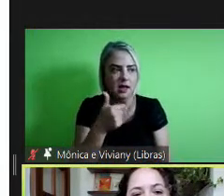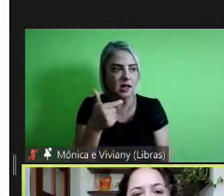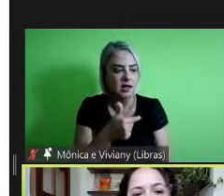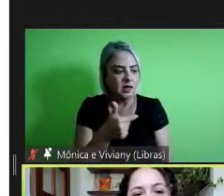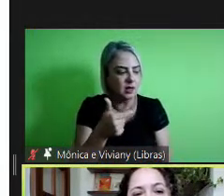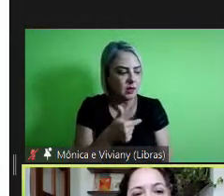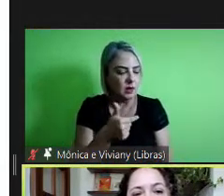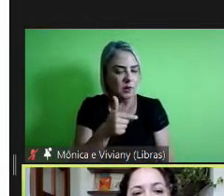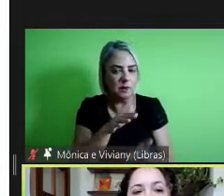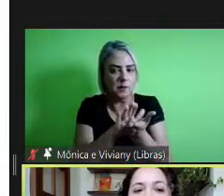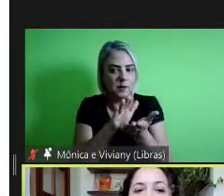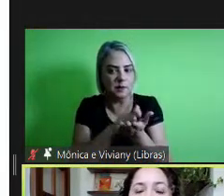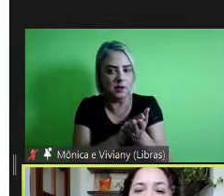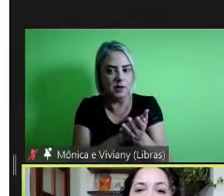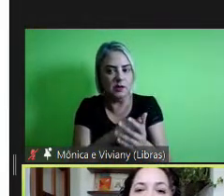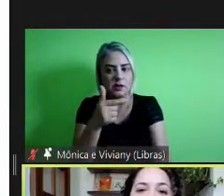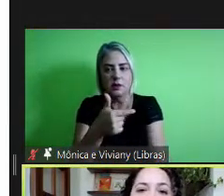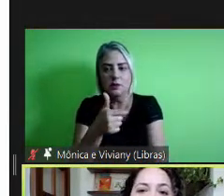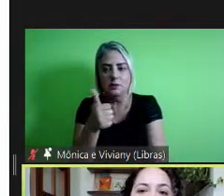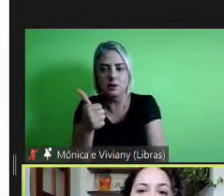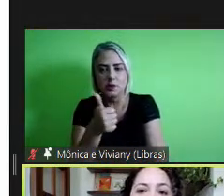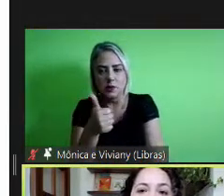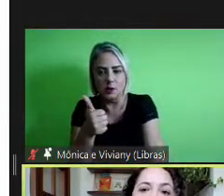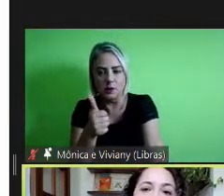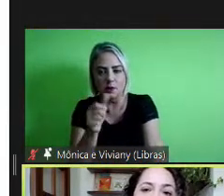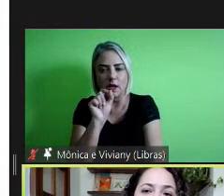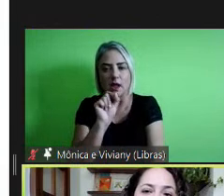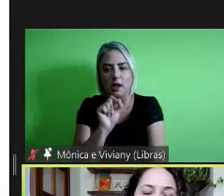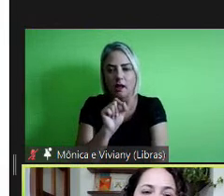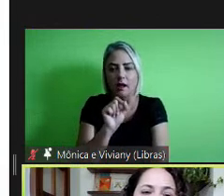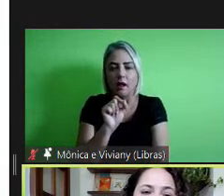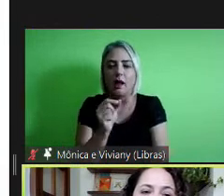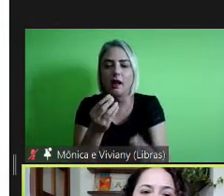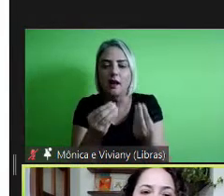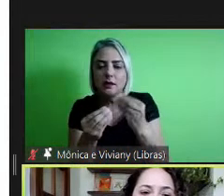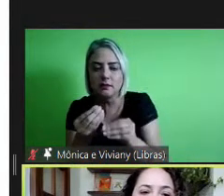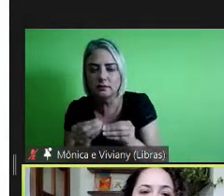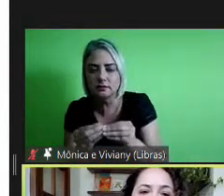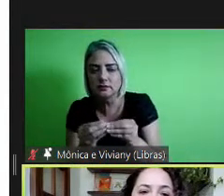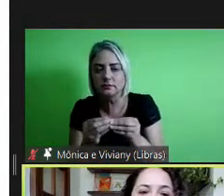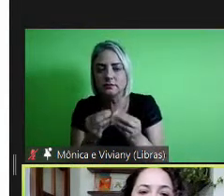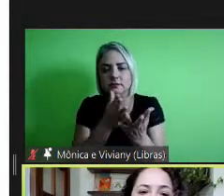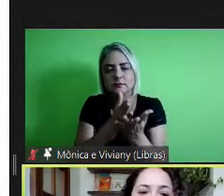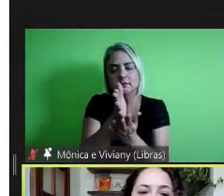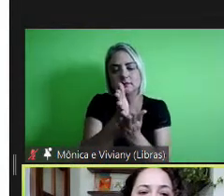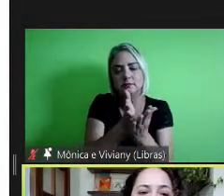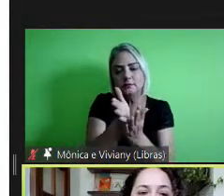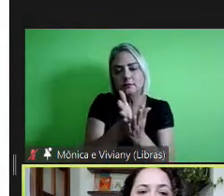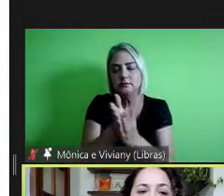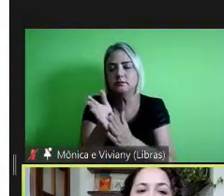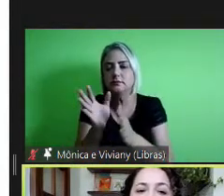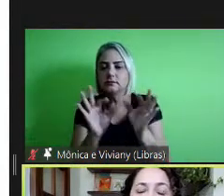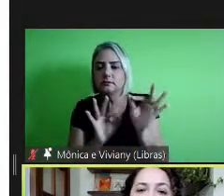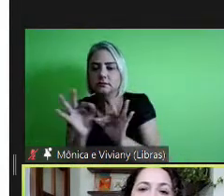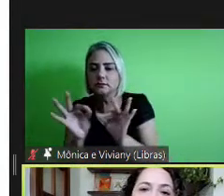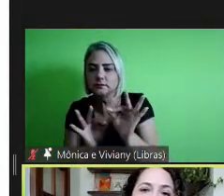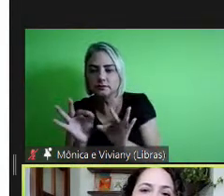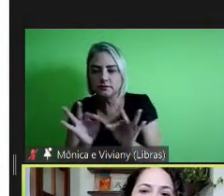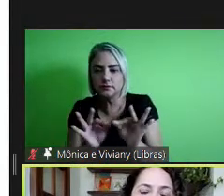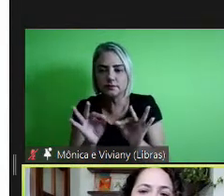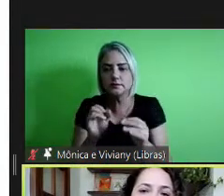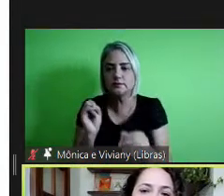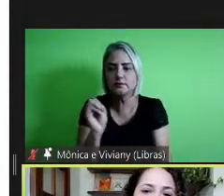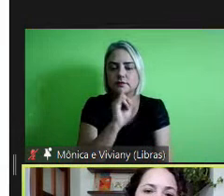in healthcare that was published in 2011 in the second edition